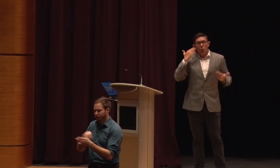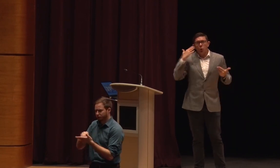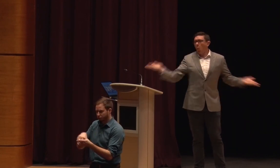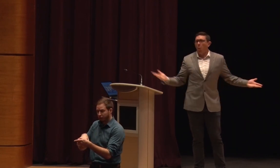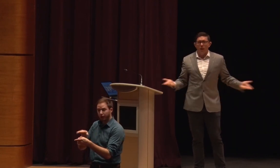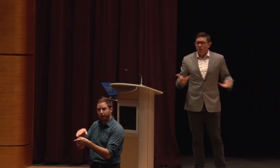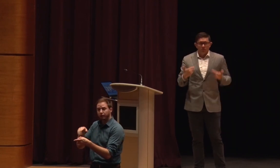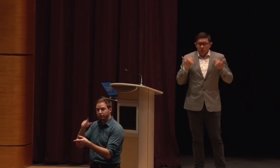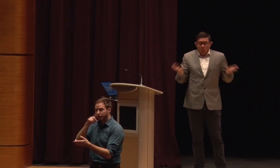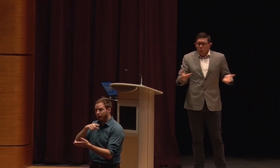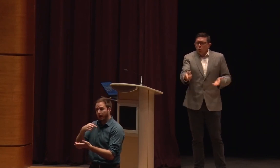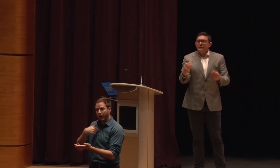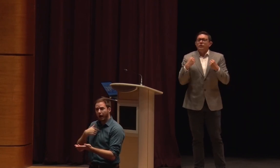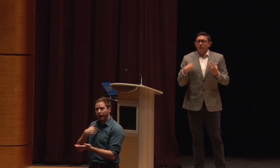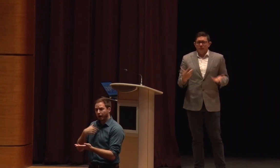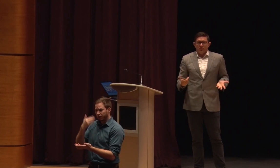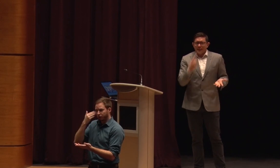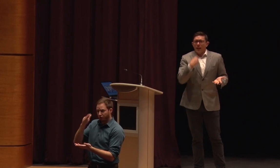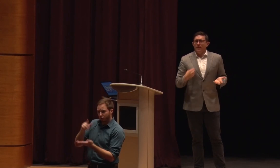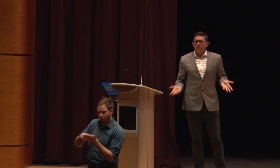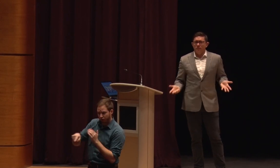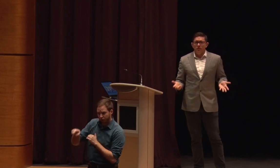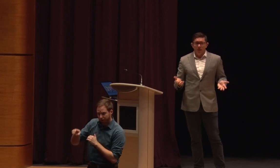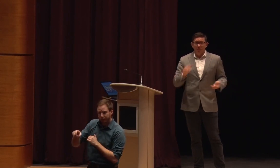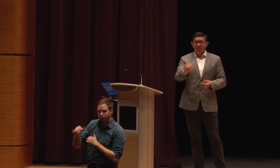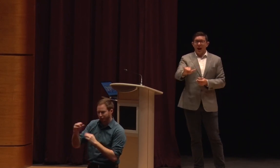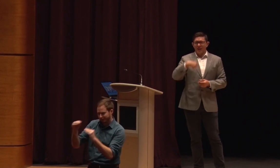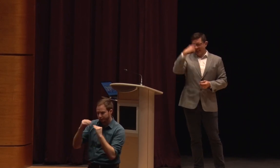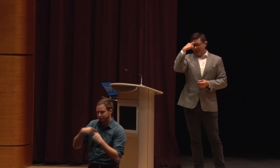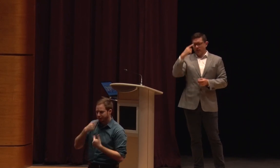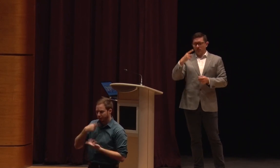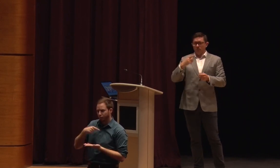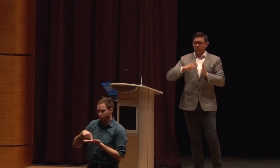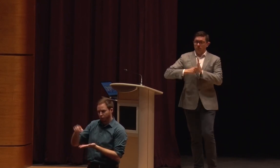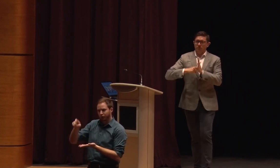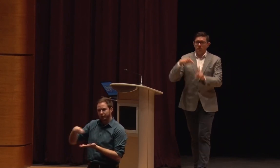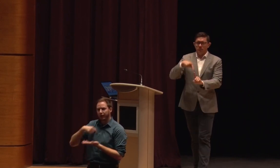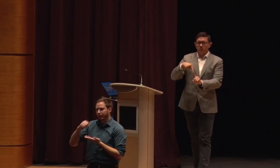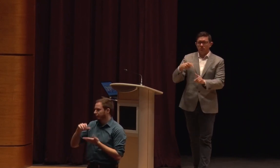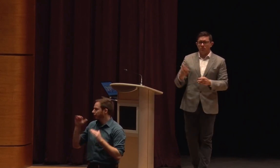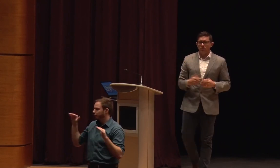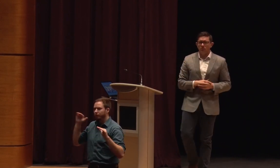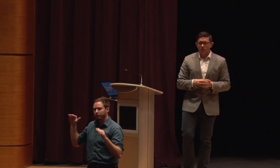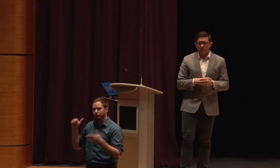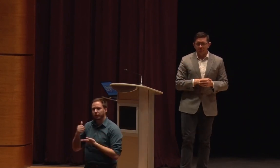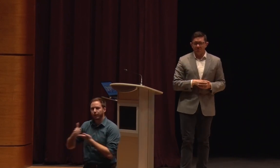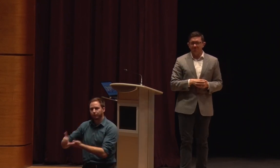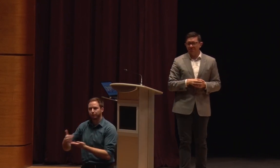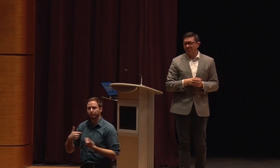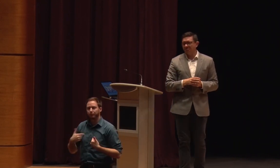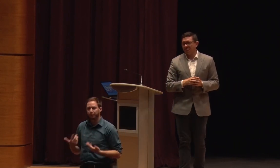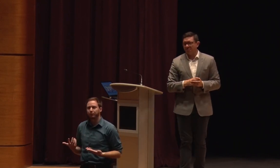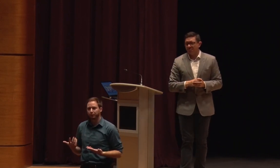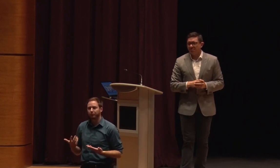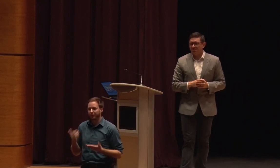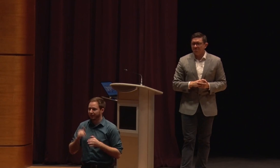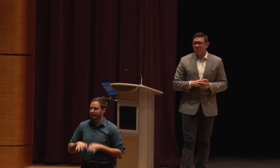the student, hey, I don't know what you need. Teach me, tell me. And I think that is the key.